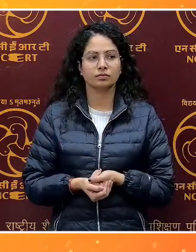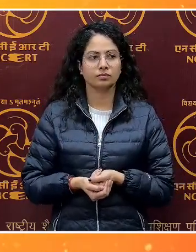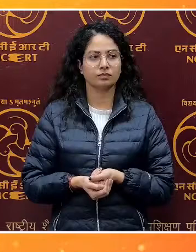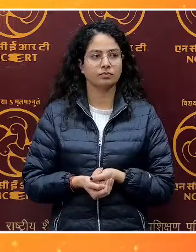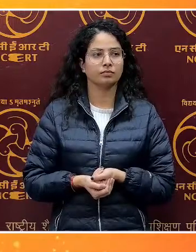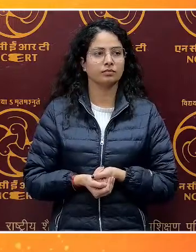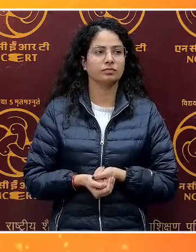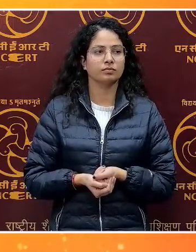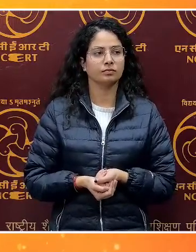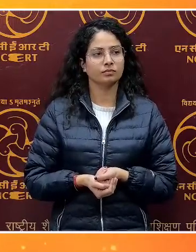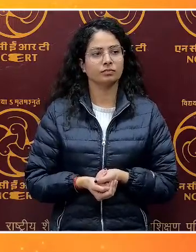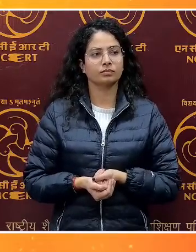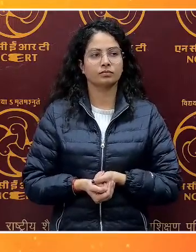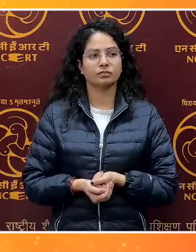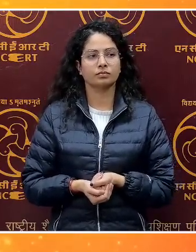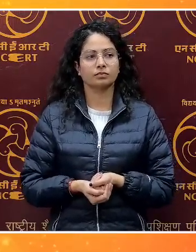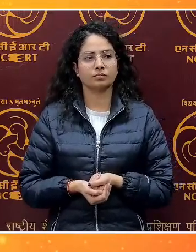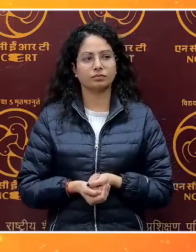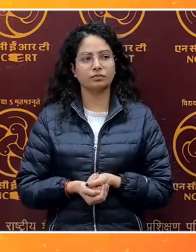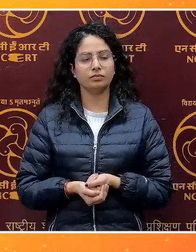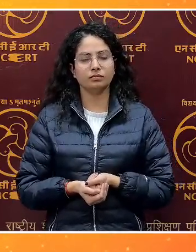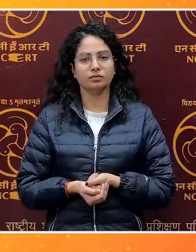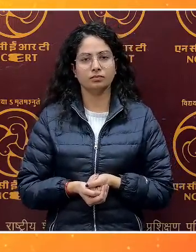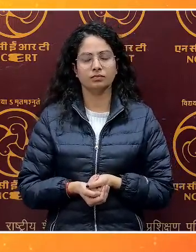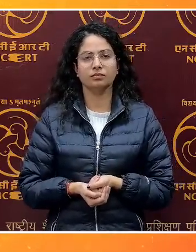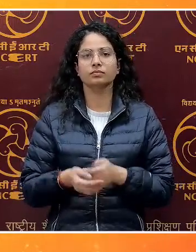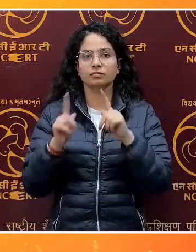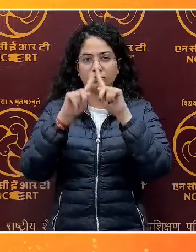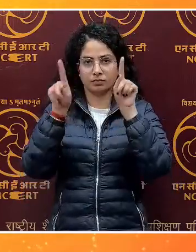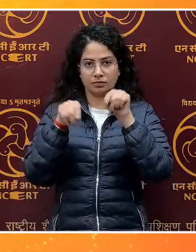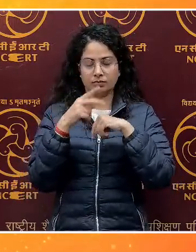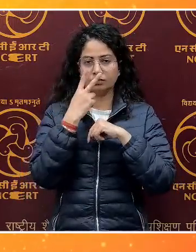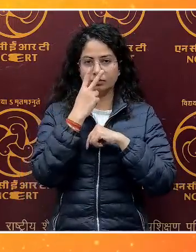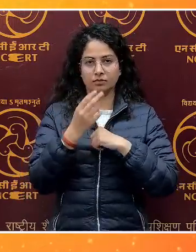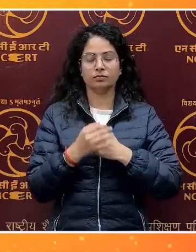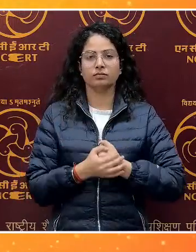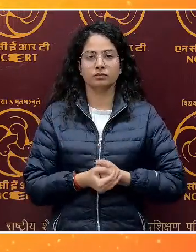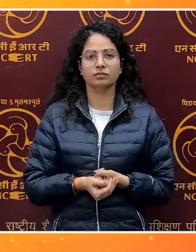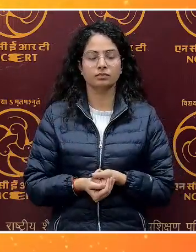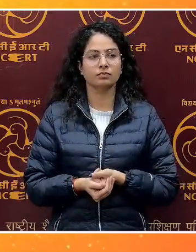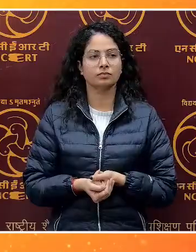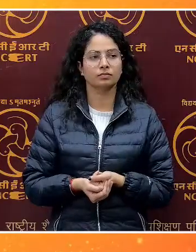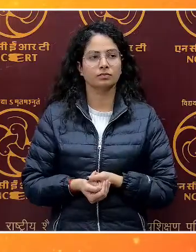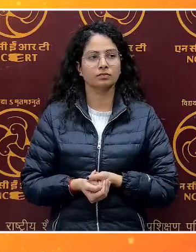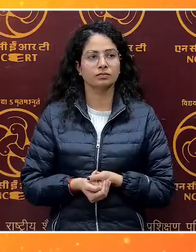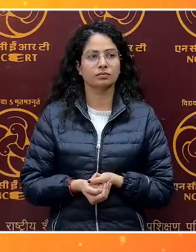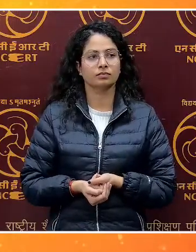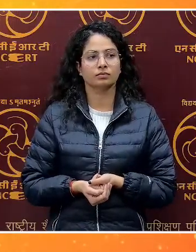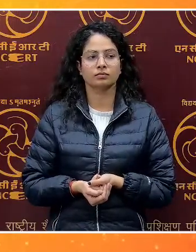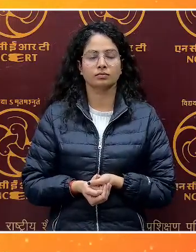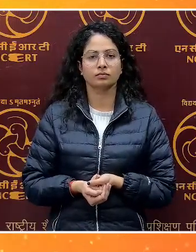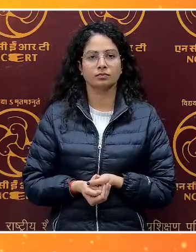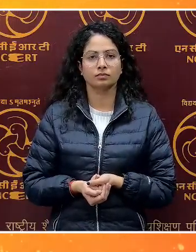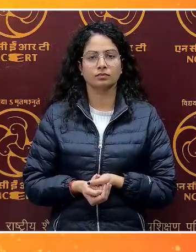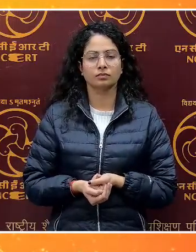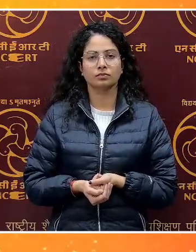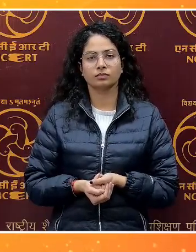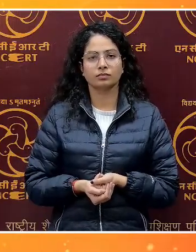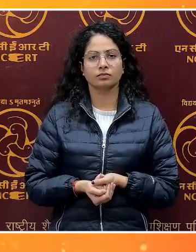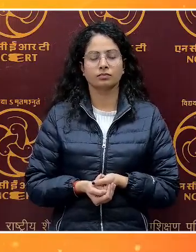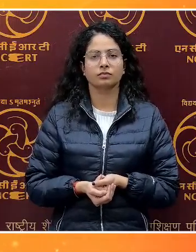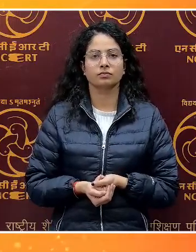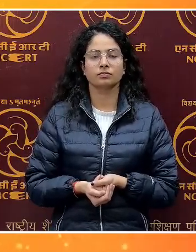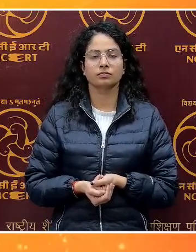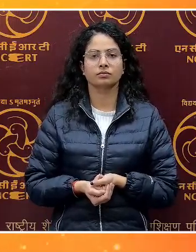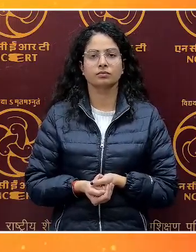hemisphere. Right. Okay. And this is the cone which is attached to its surface. Okay, I think this makes it